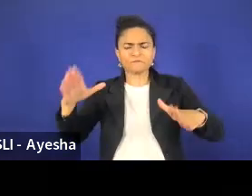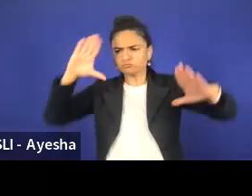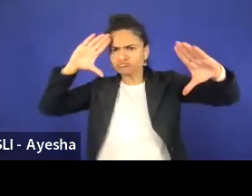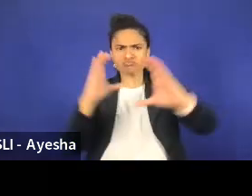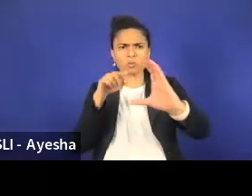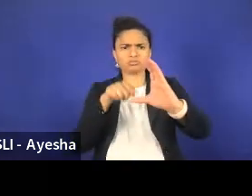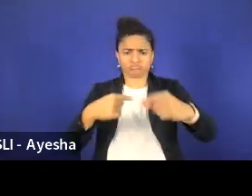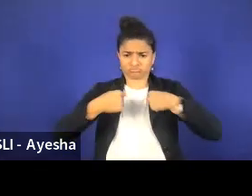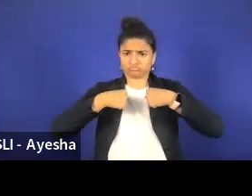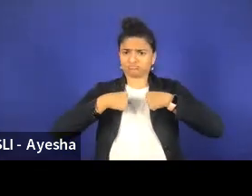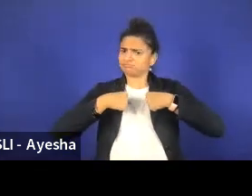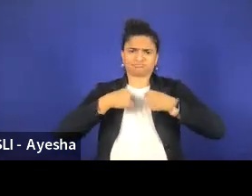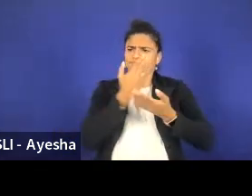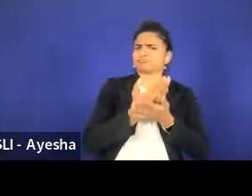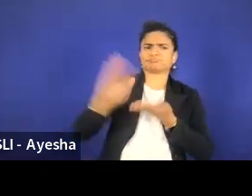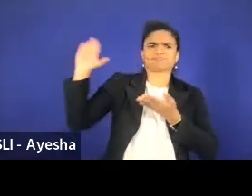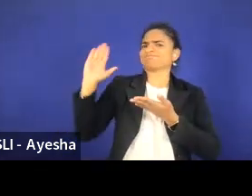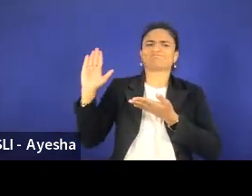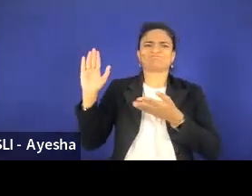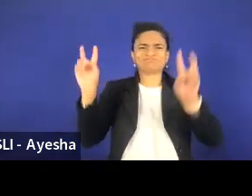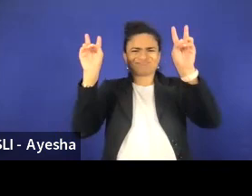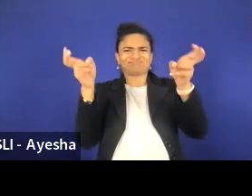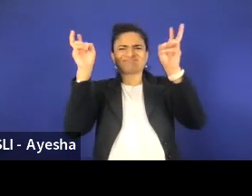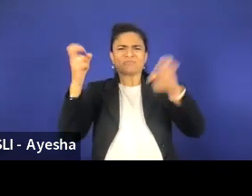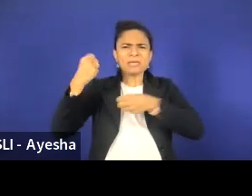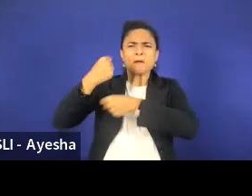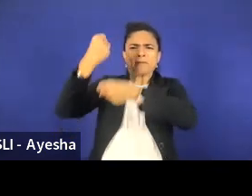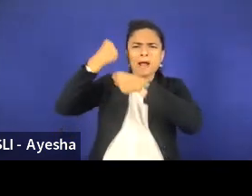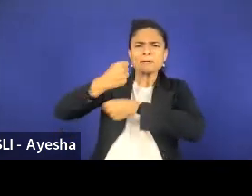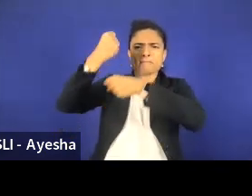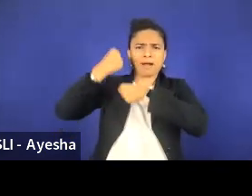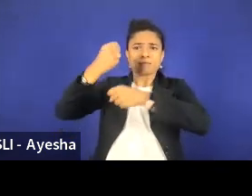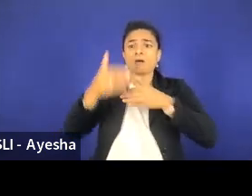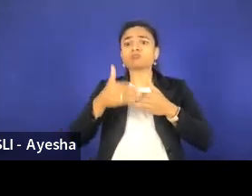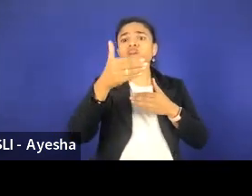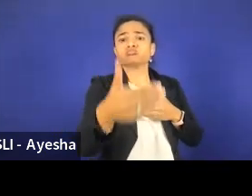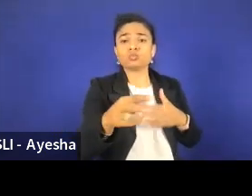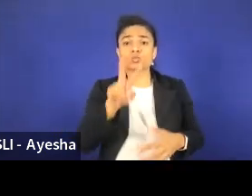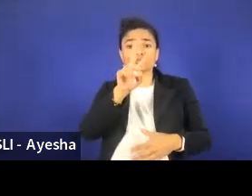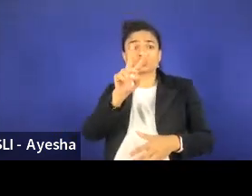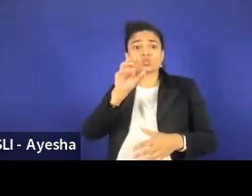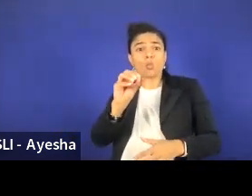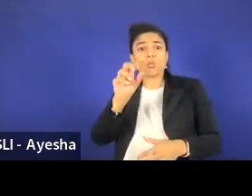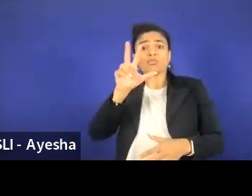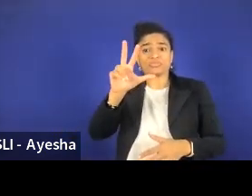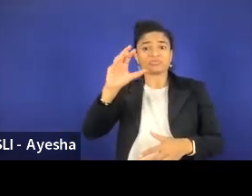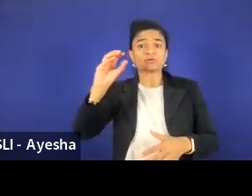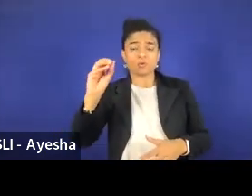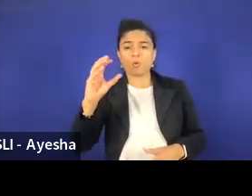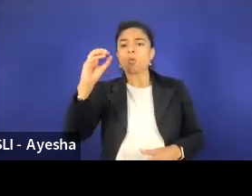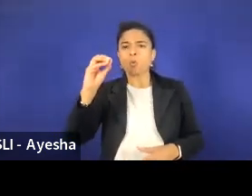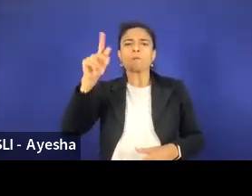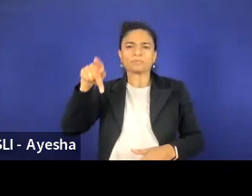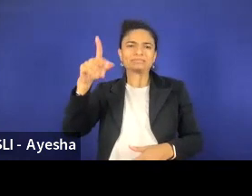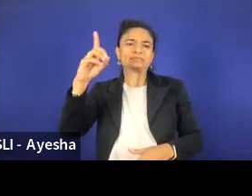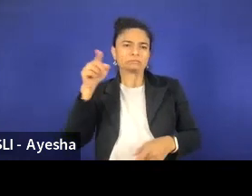being consulted on issues and topics that were disability specific or disability related. This included the drafting of the